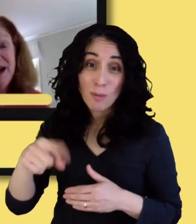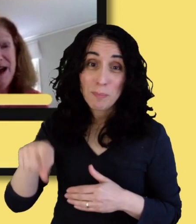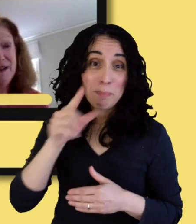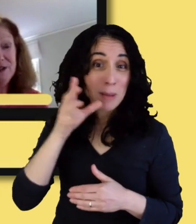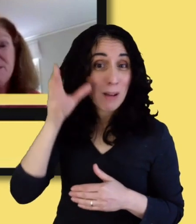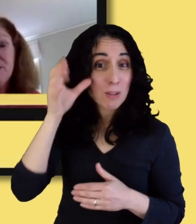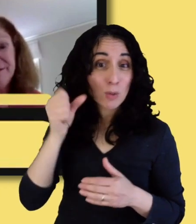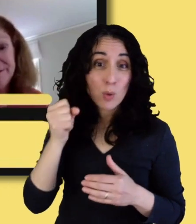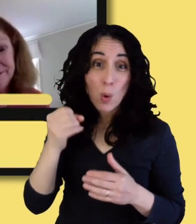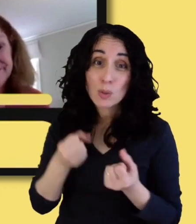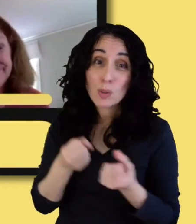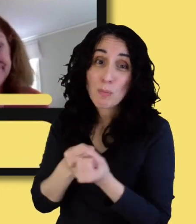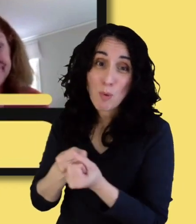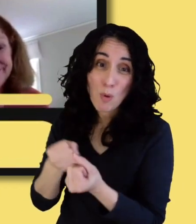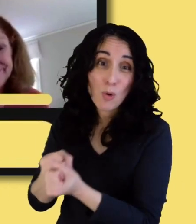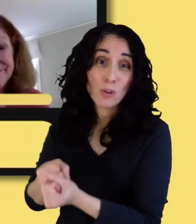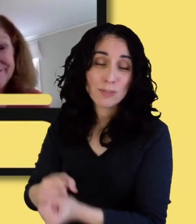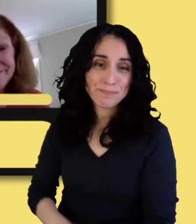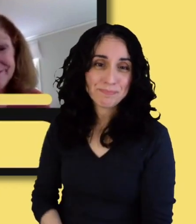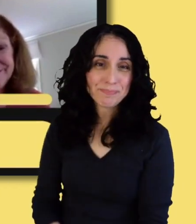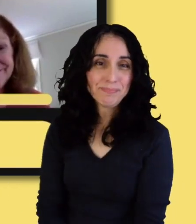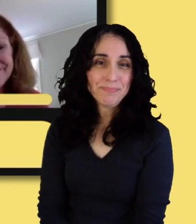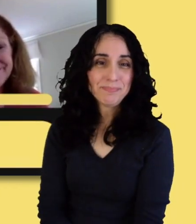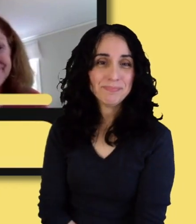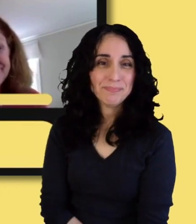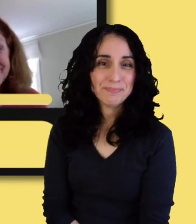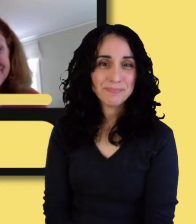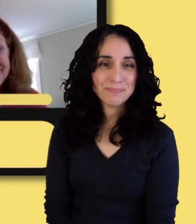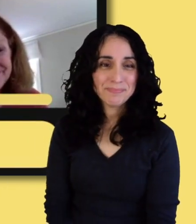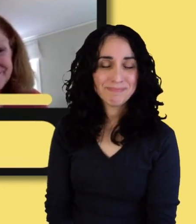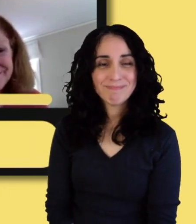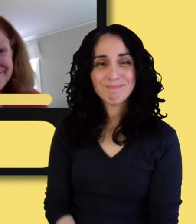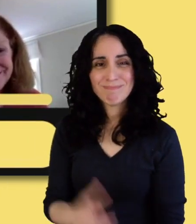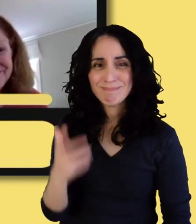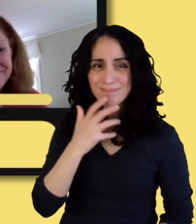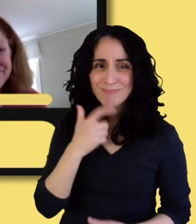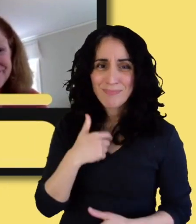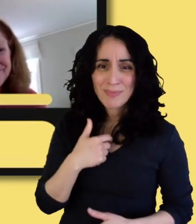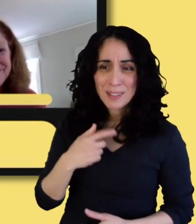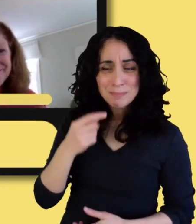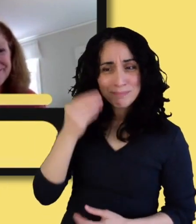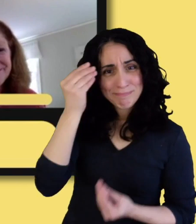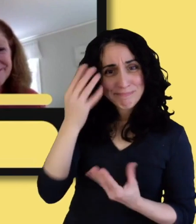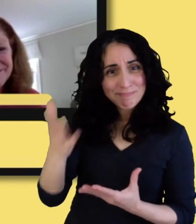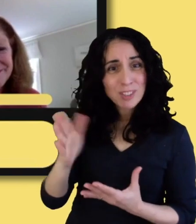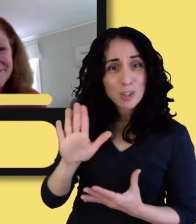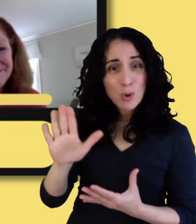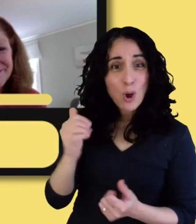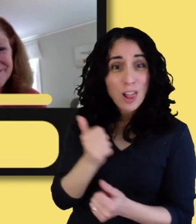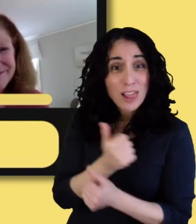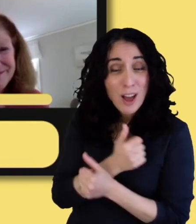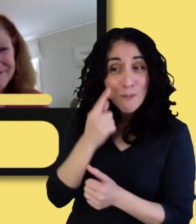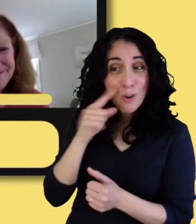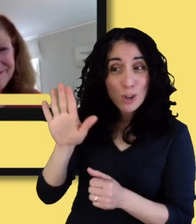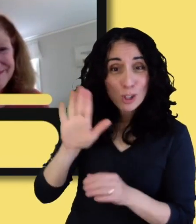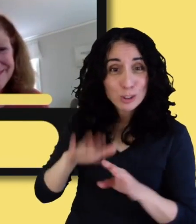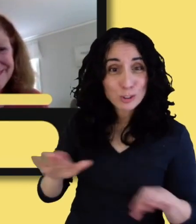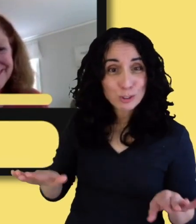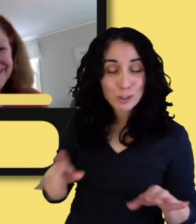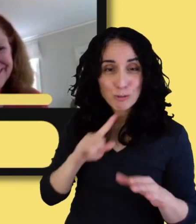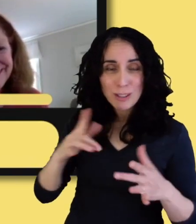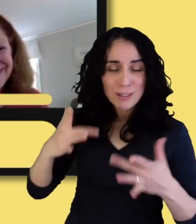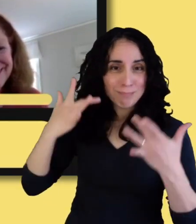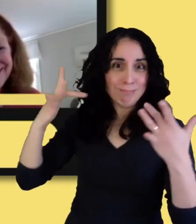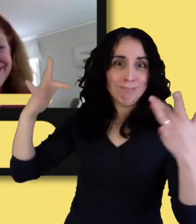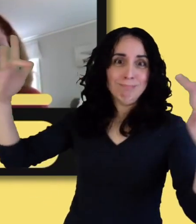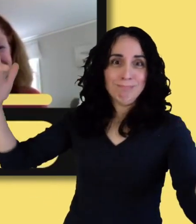so supportive. That's amazing. Noreen, I just want to say, like, your love for your children radiates through you. I'm not even near you right now, but